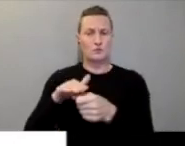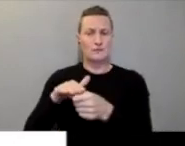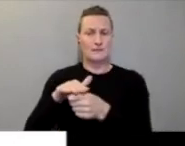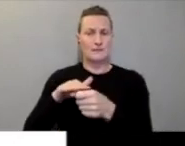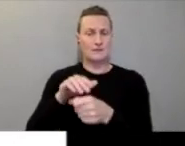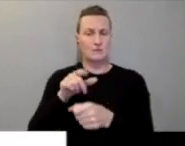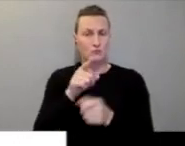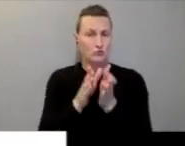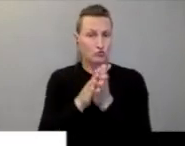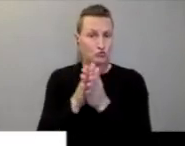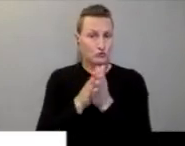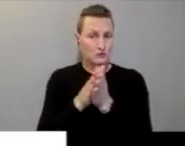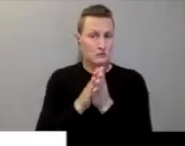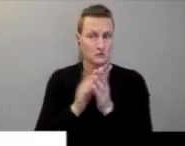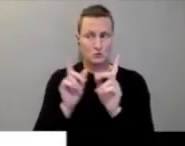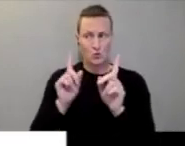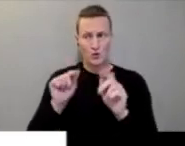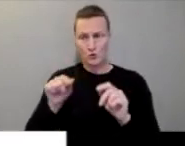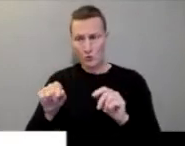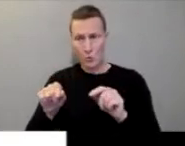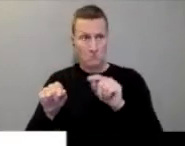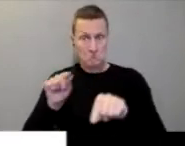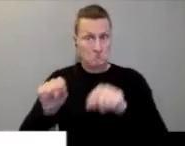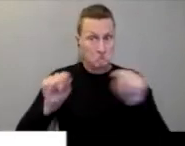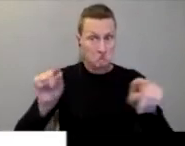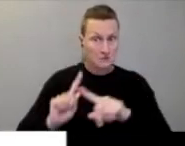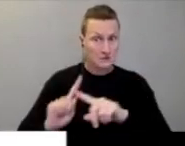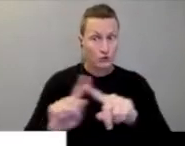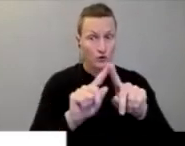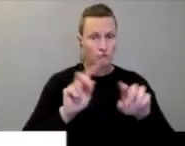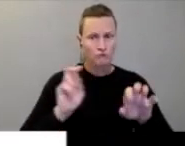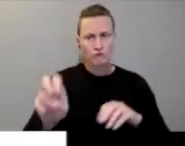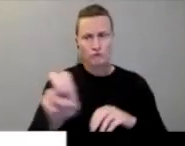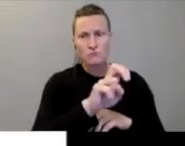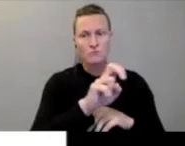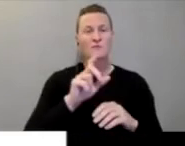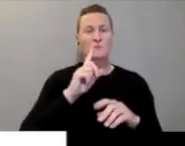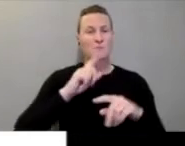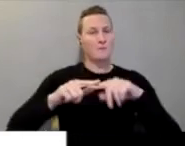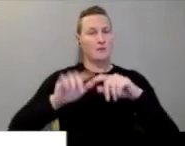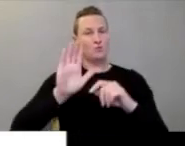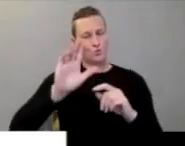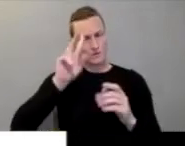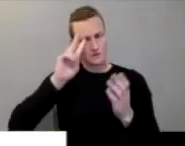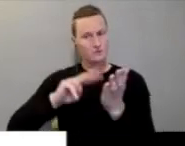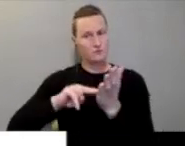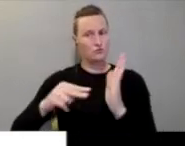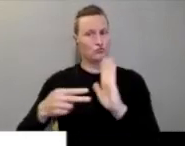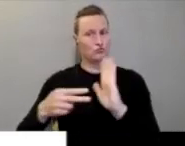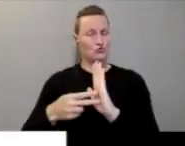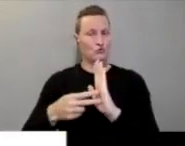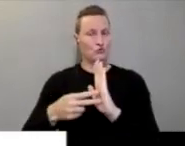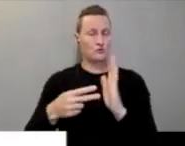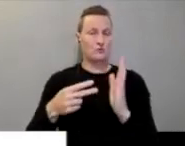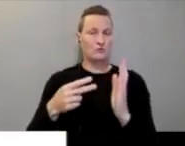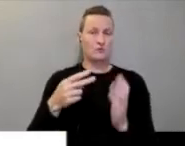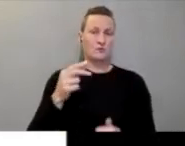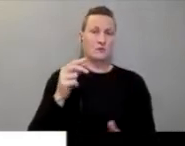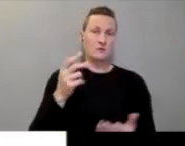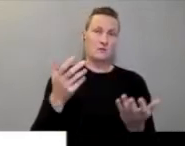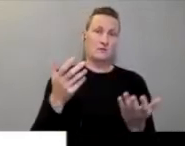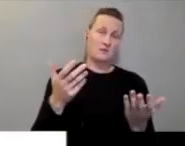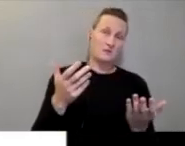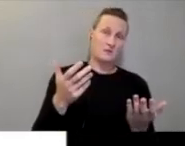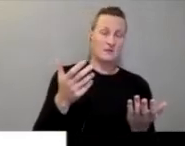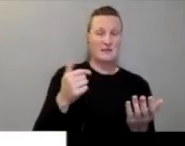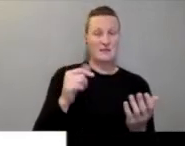you're developing that is, comes out of the site that you're thinking about, then then that needs to